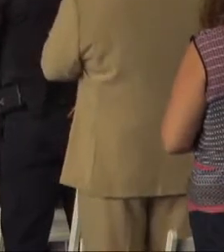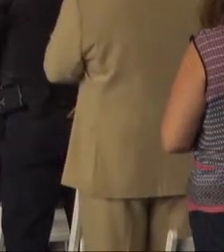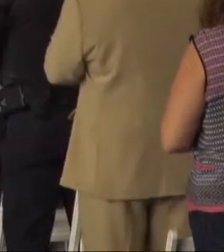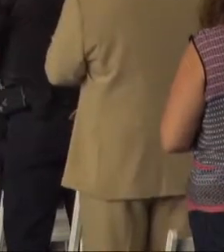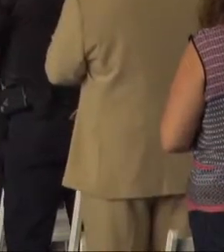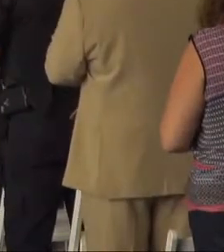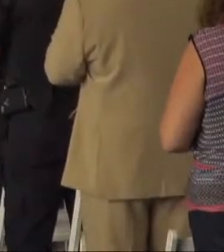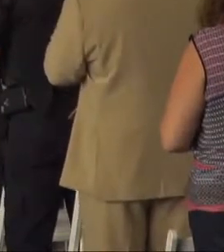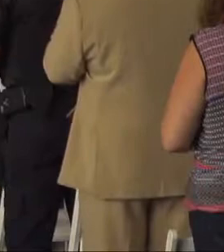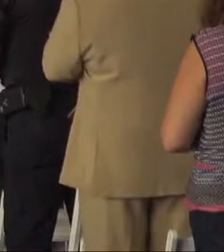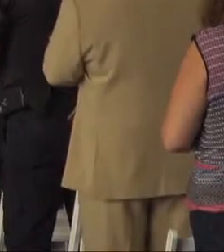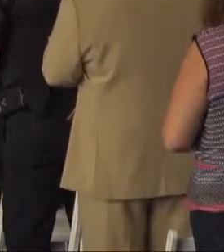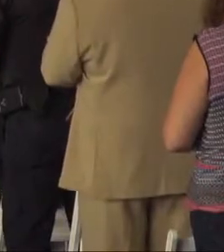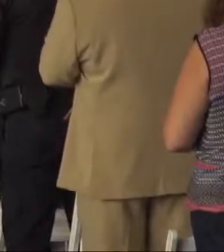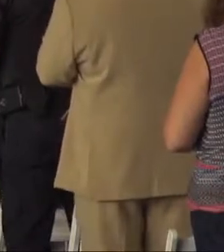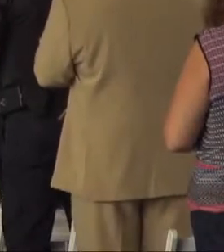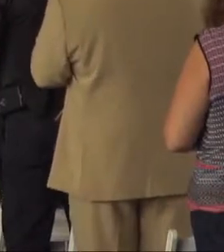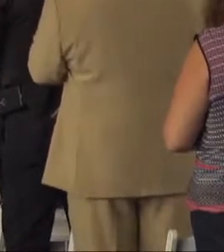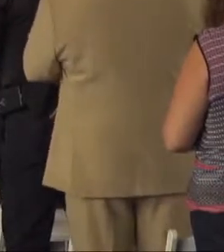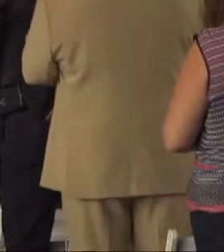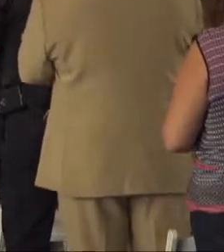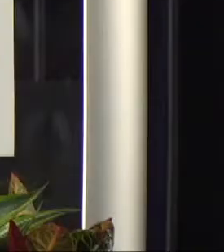the past